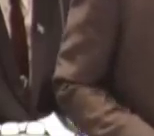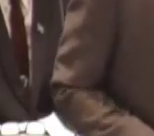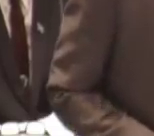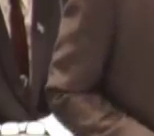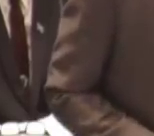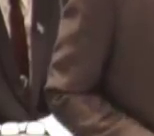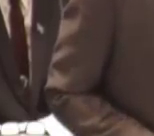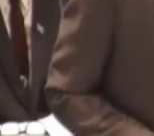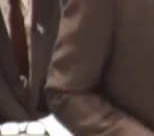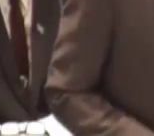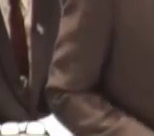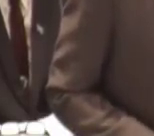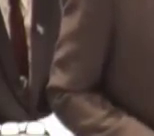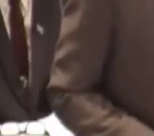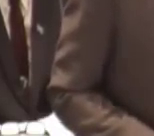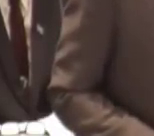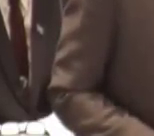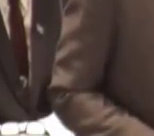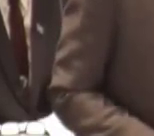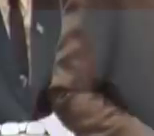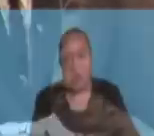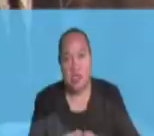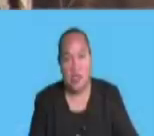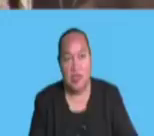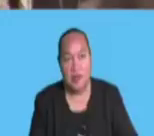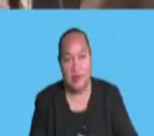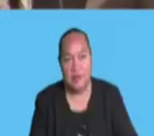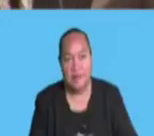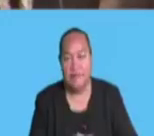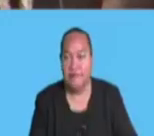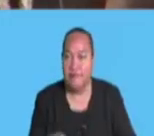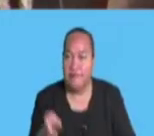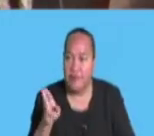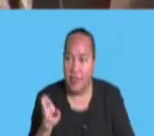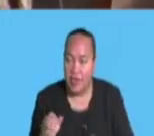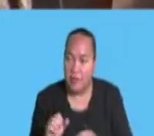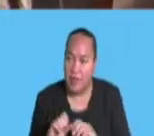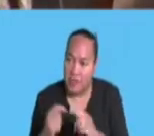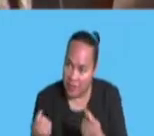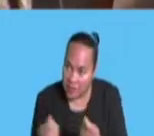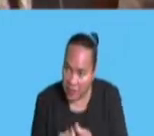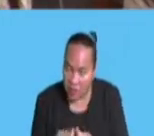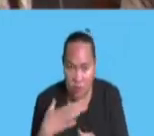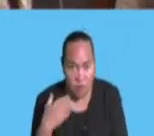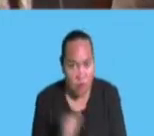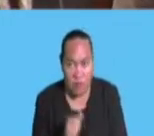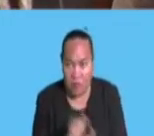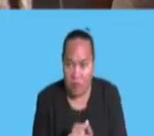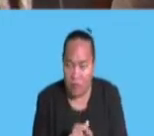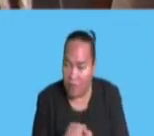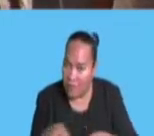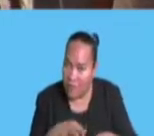And I start off by congratulating him and congratulating his team for a well-constructed budget, and notes that as part of this